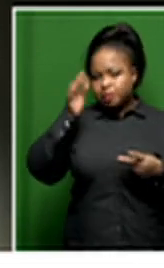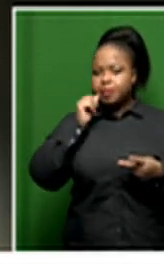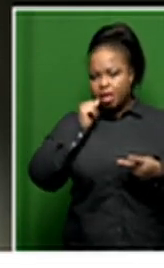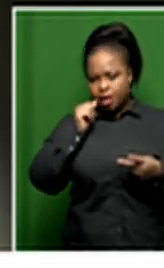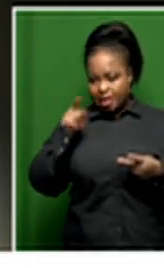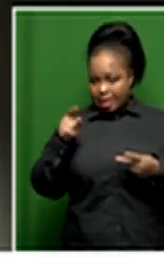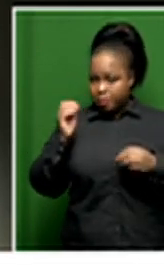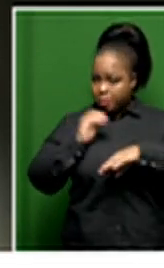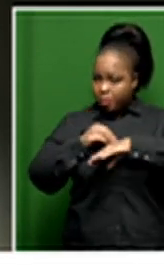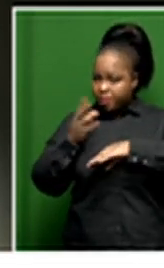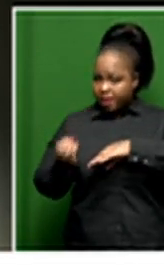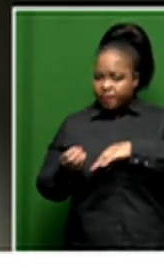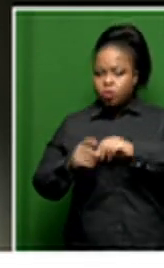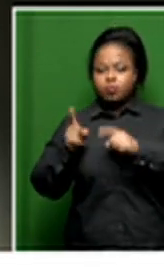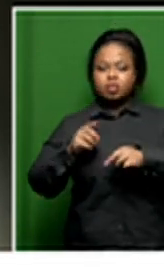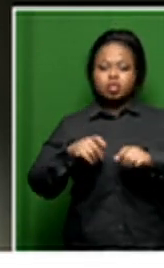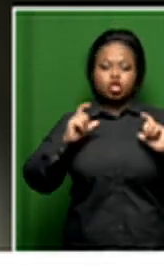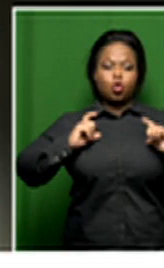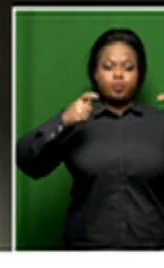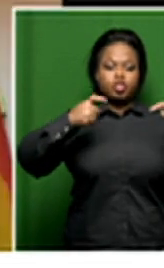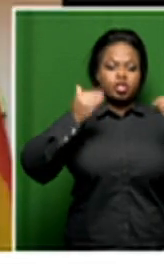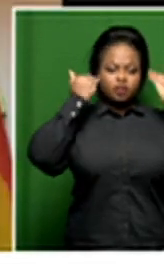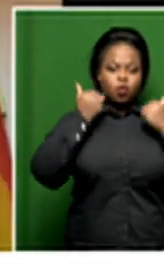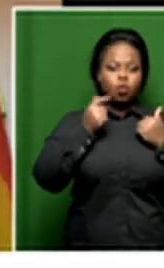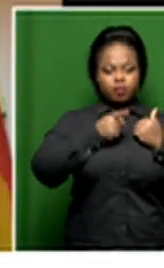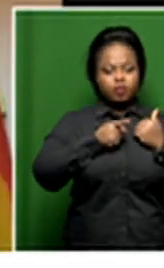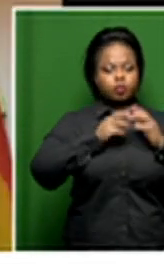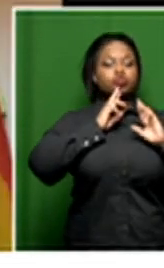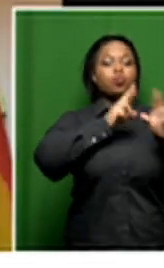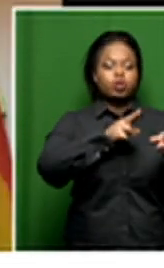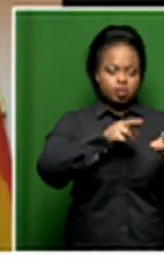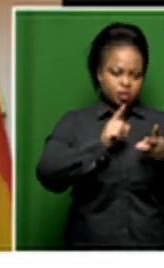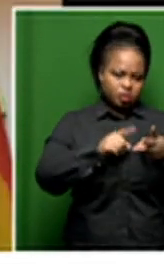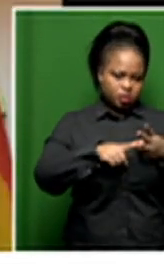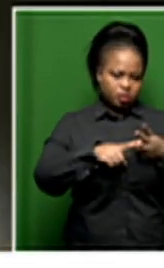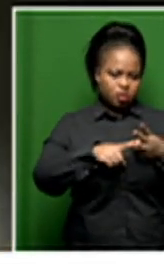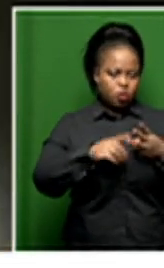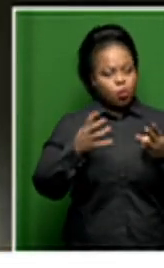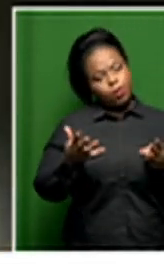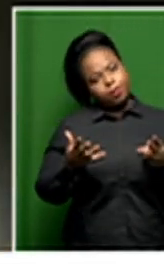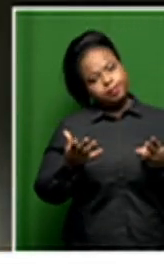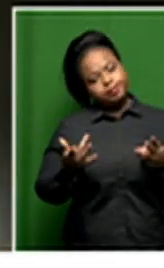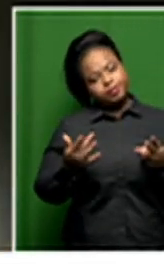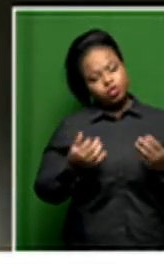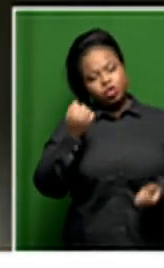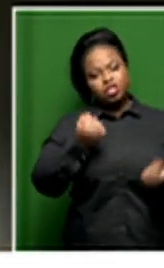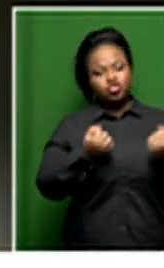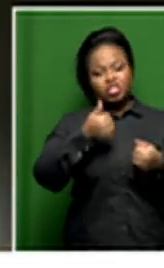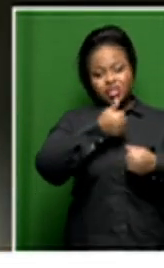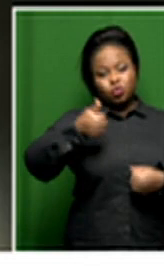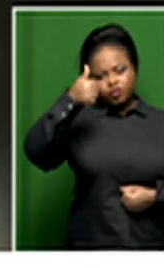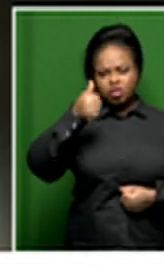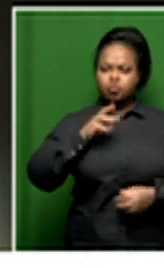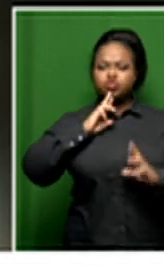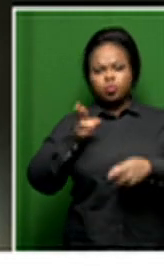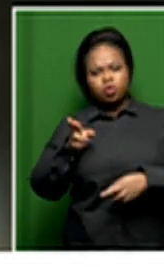to the Magistrates Commission, prosecutor or a justice official,